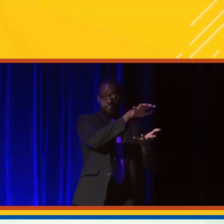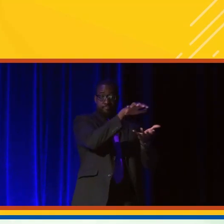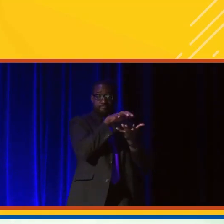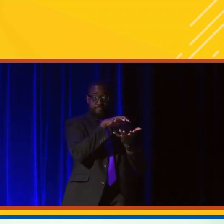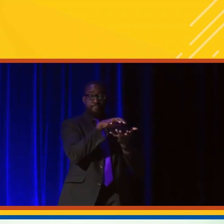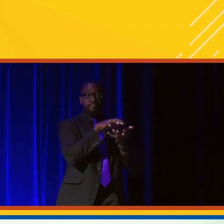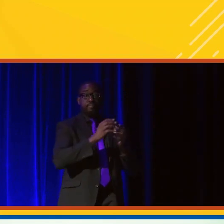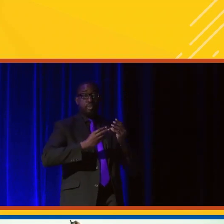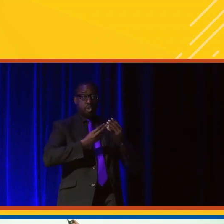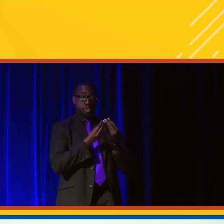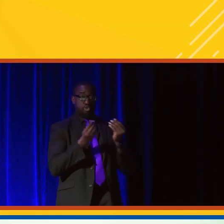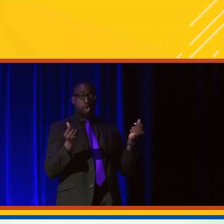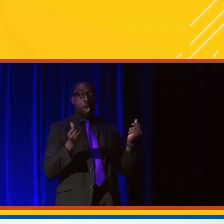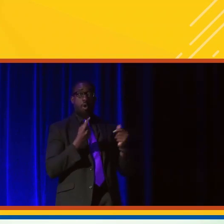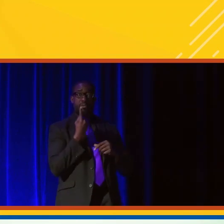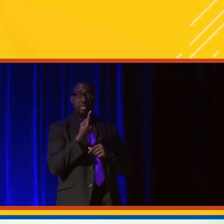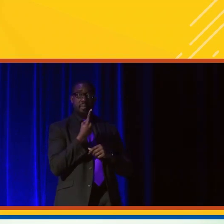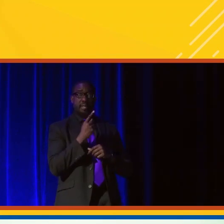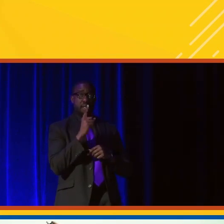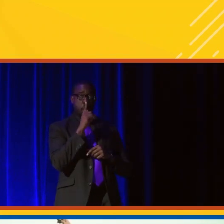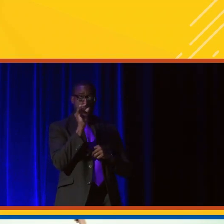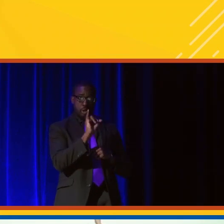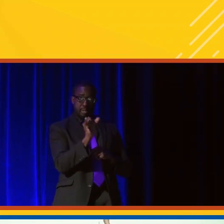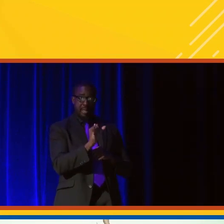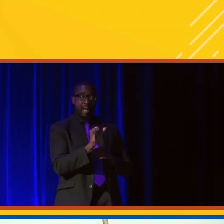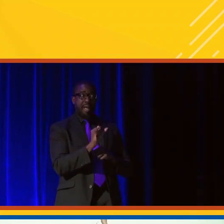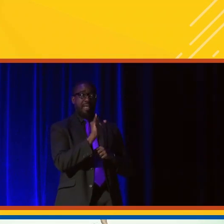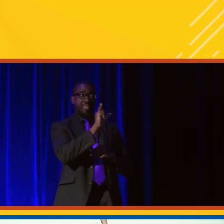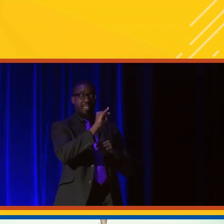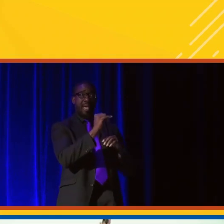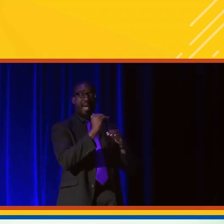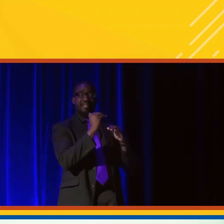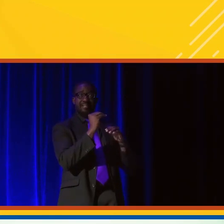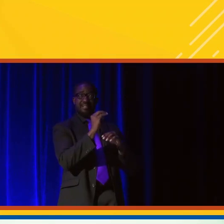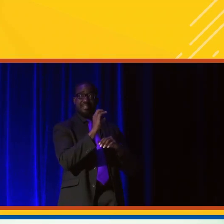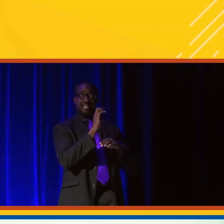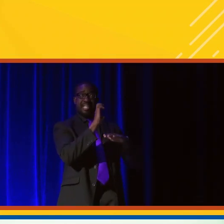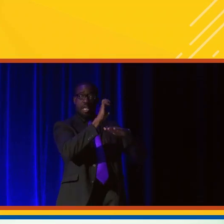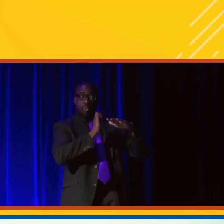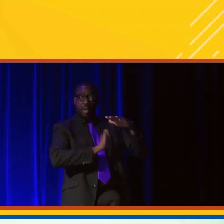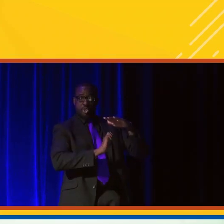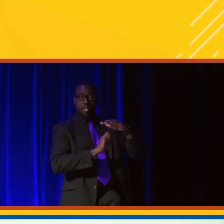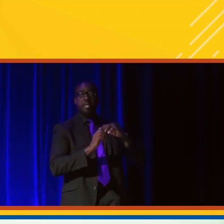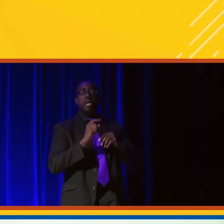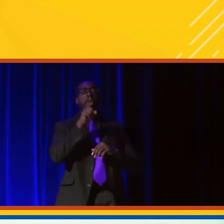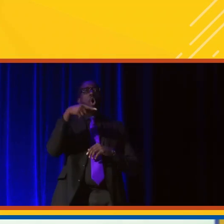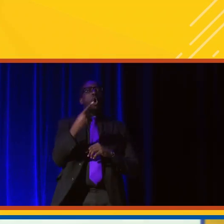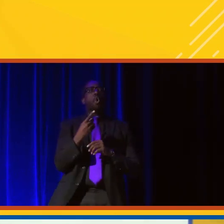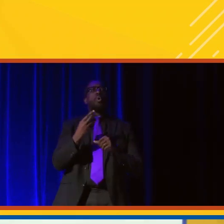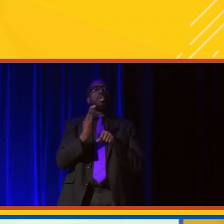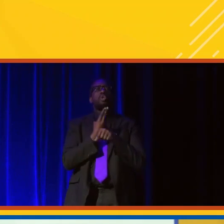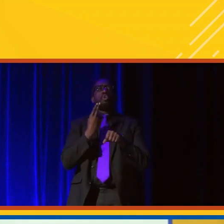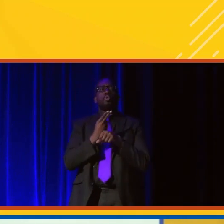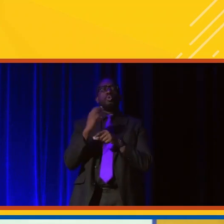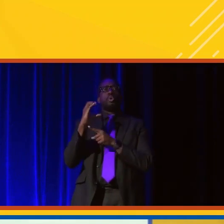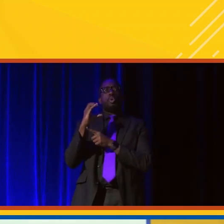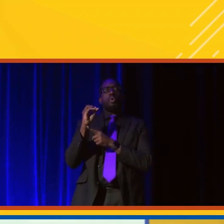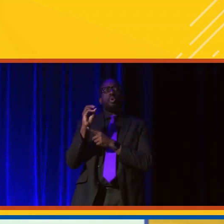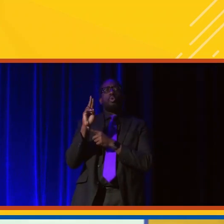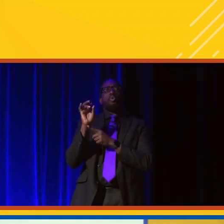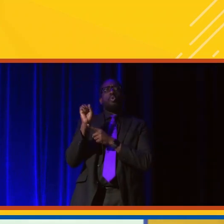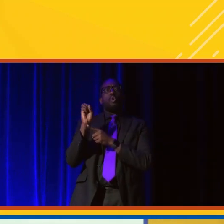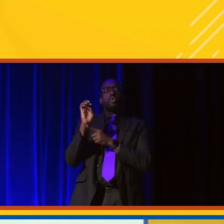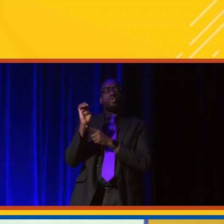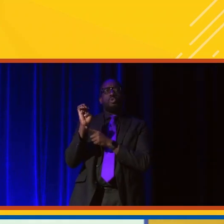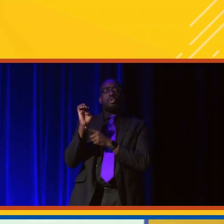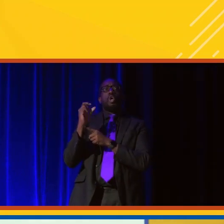That solve something that looks like the Schrödinger equation, but only using the coarse grain degrees of freedom. So little